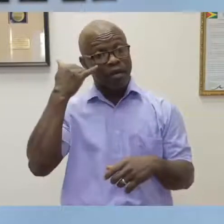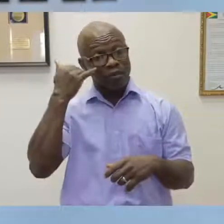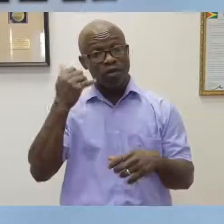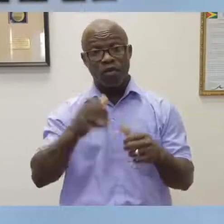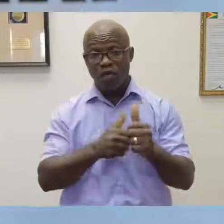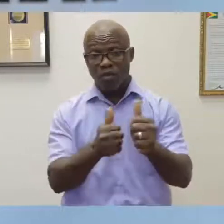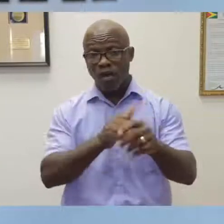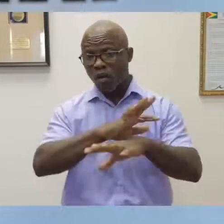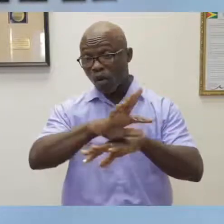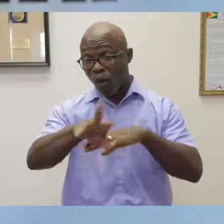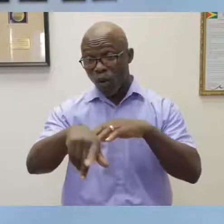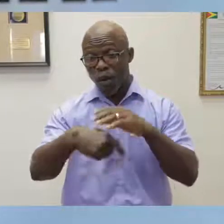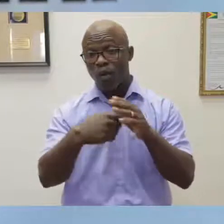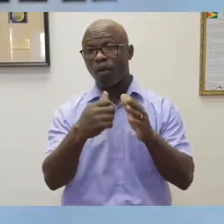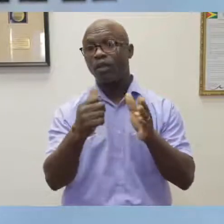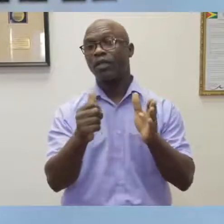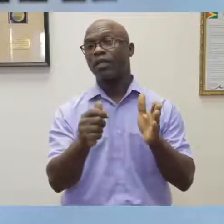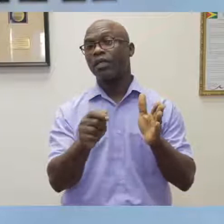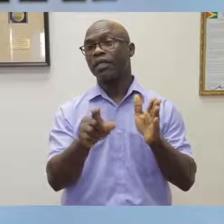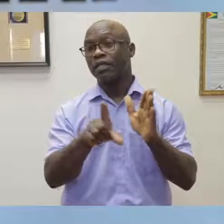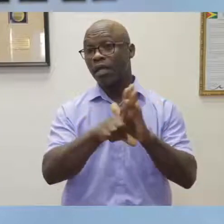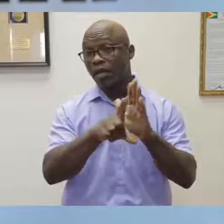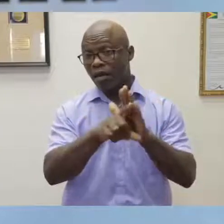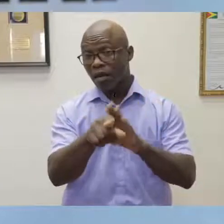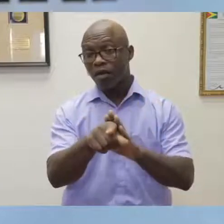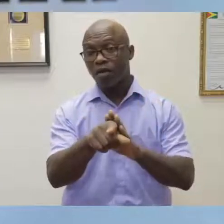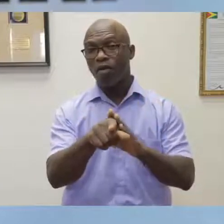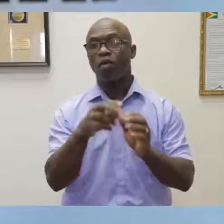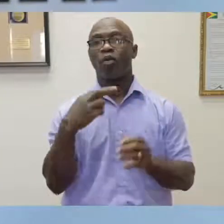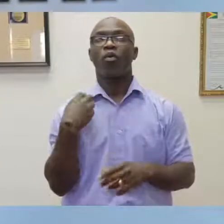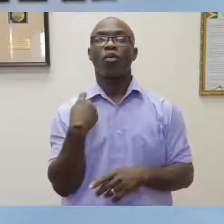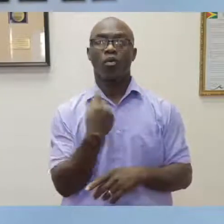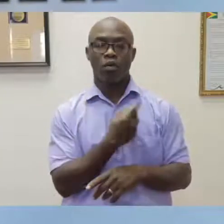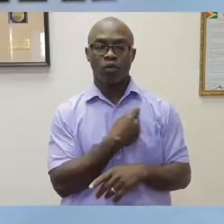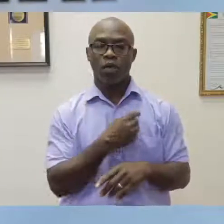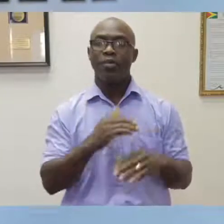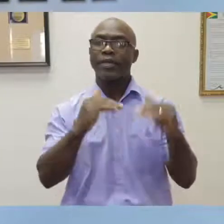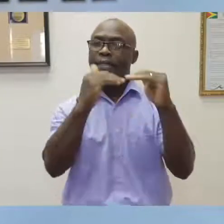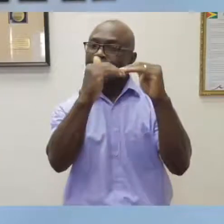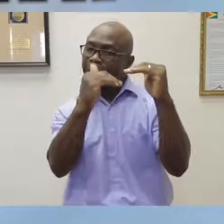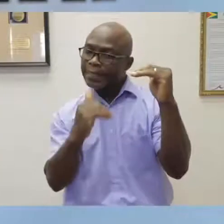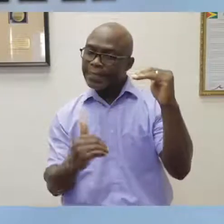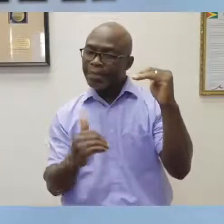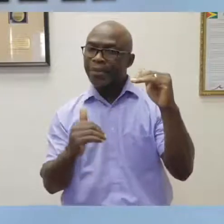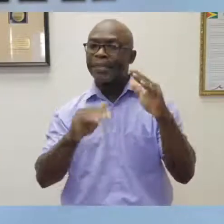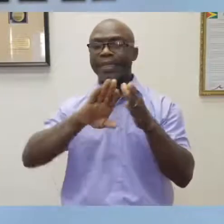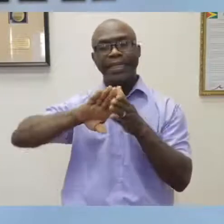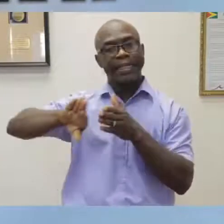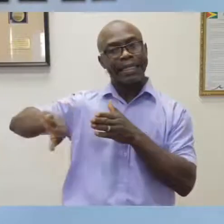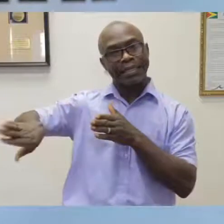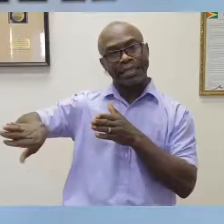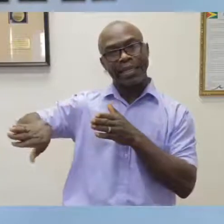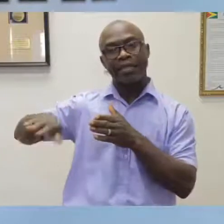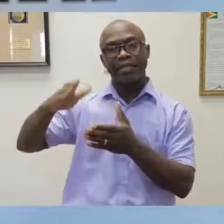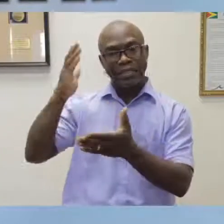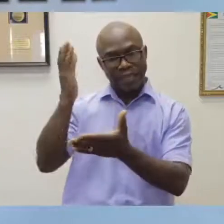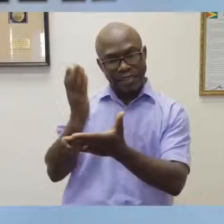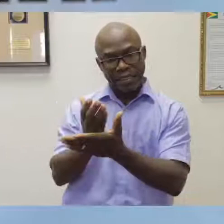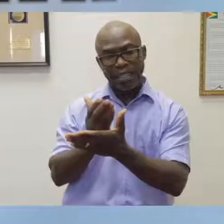guidelines, we will be on our way to limiting transmission and flattening the